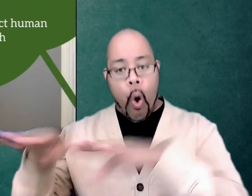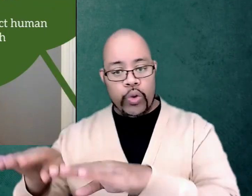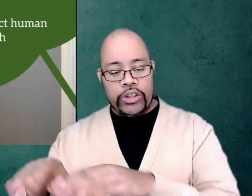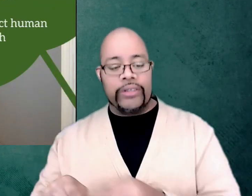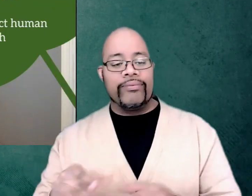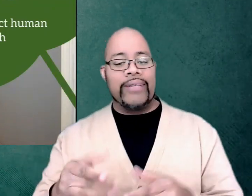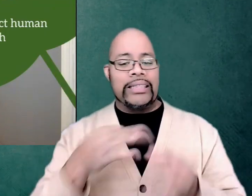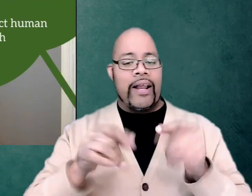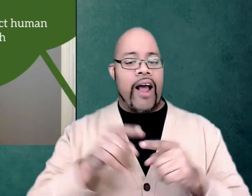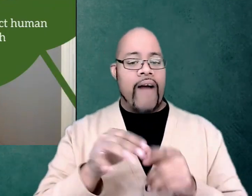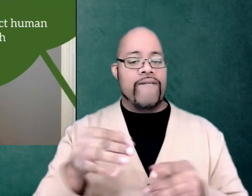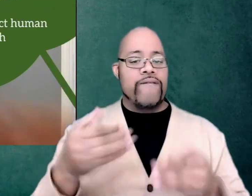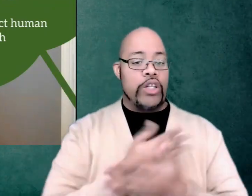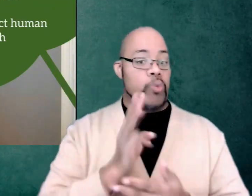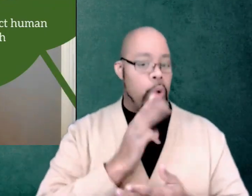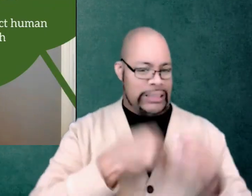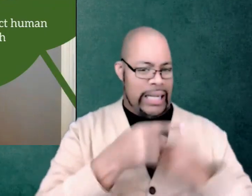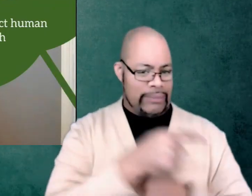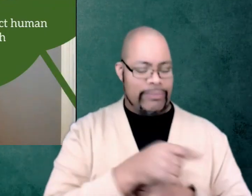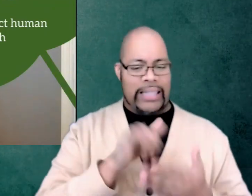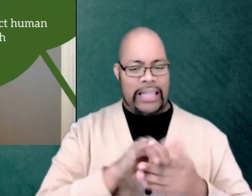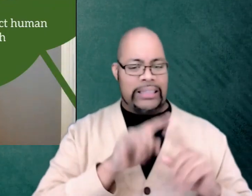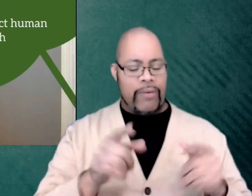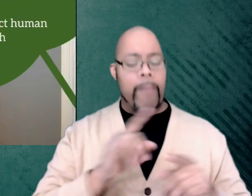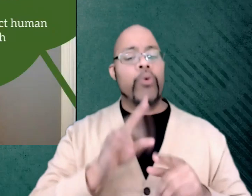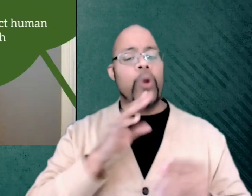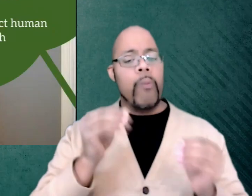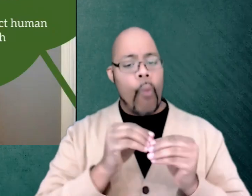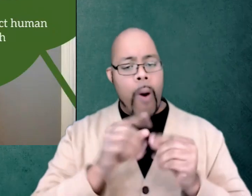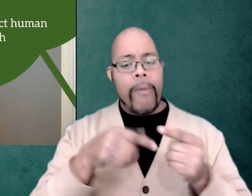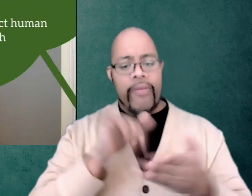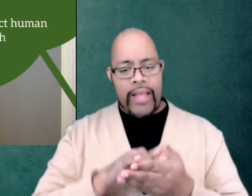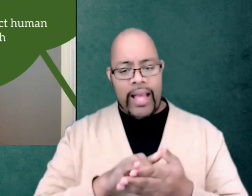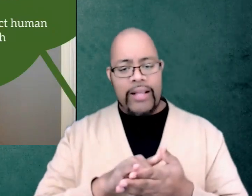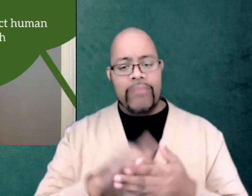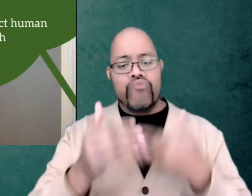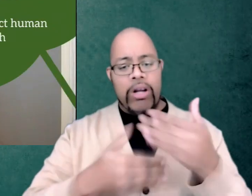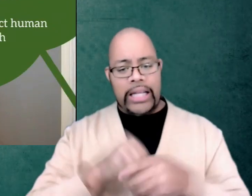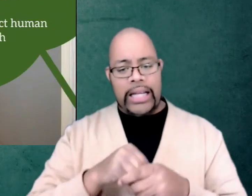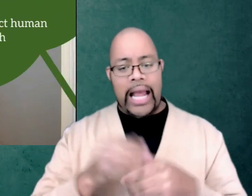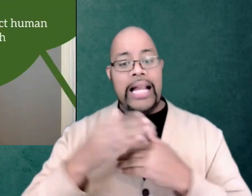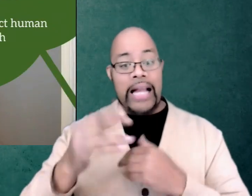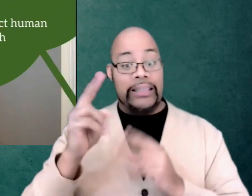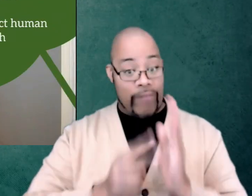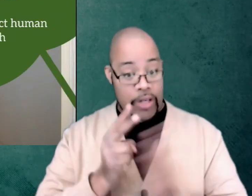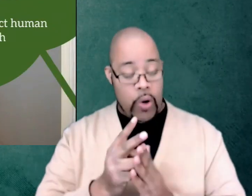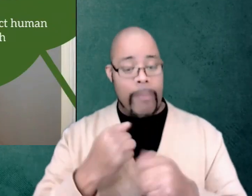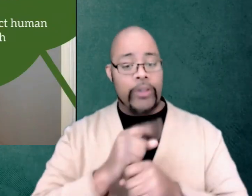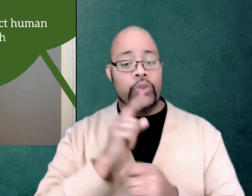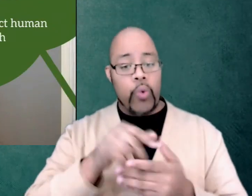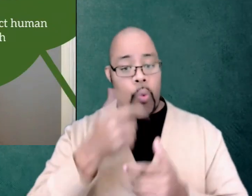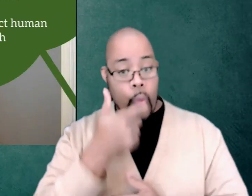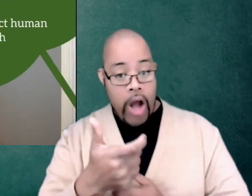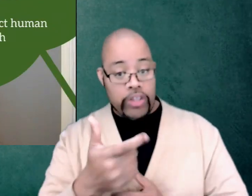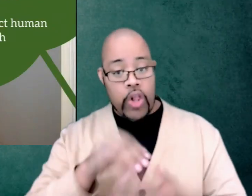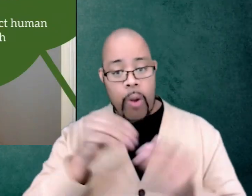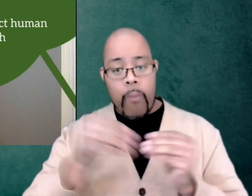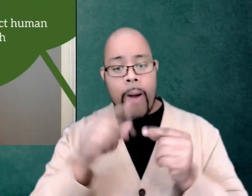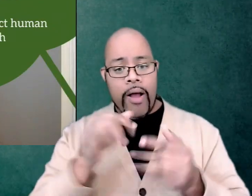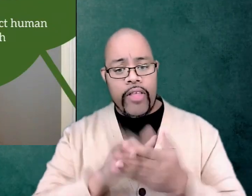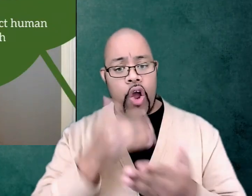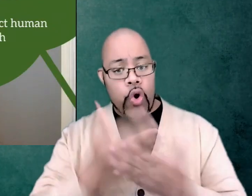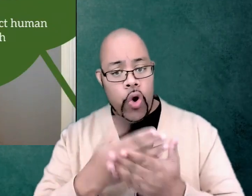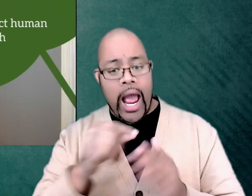our freshwater ecosystems. But we'll talk more about this process in our next video, so make sure to tune in to learn all